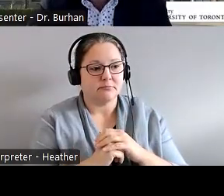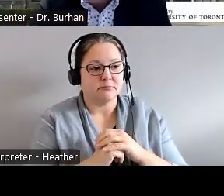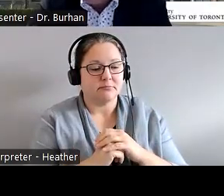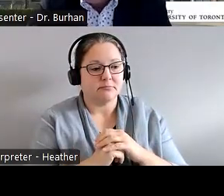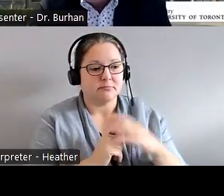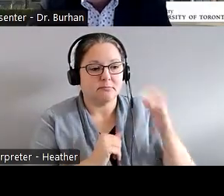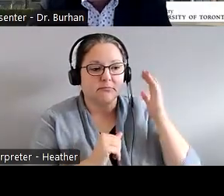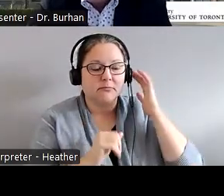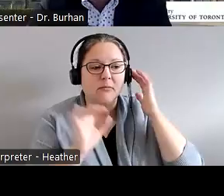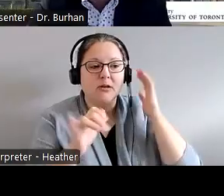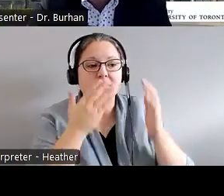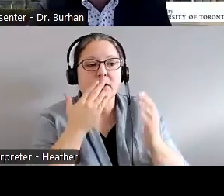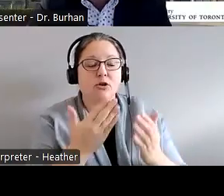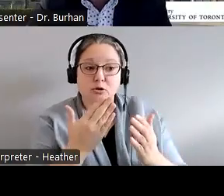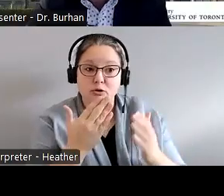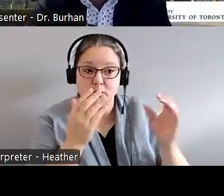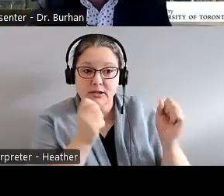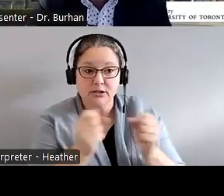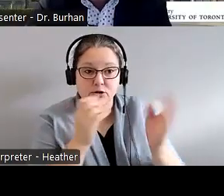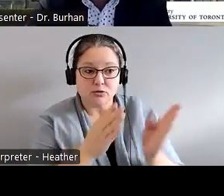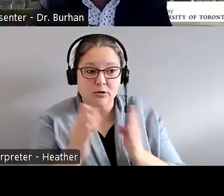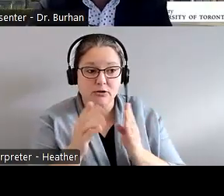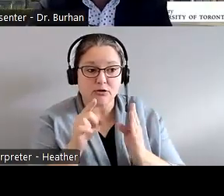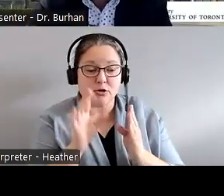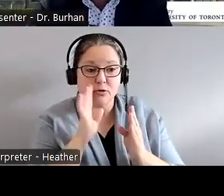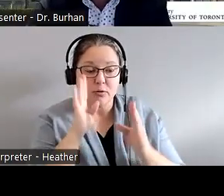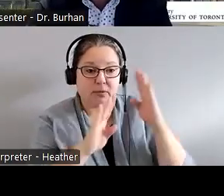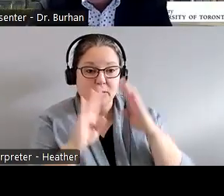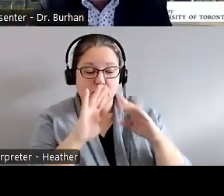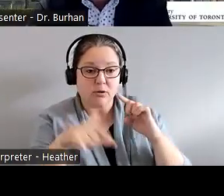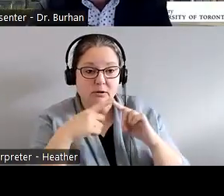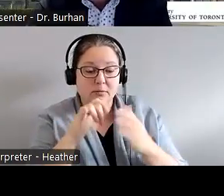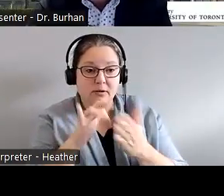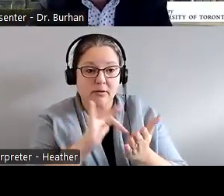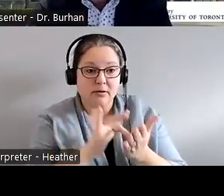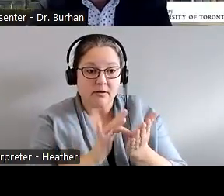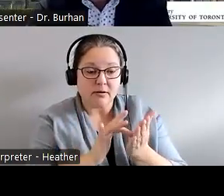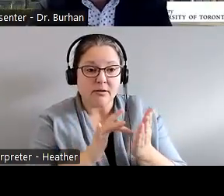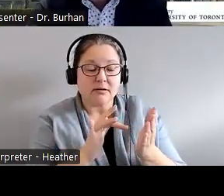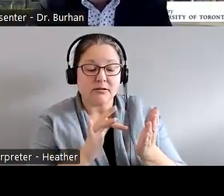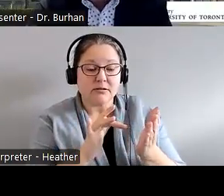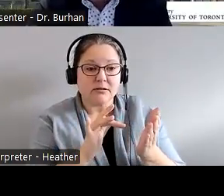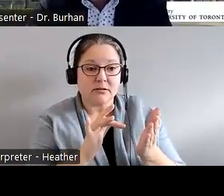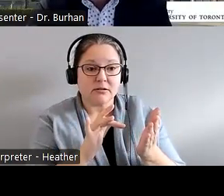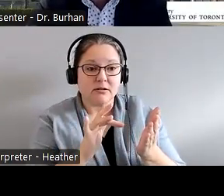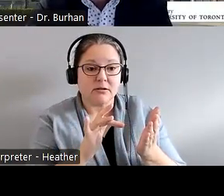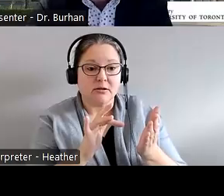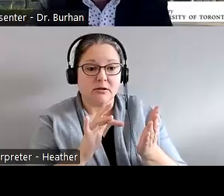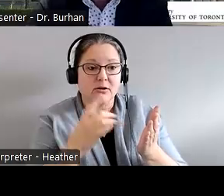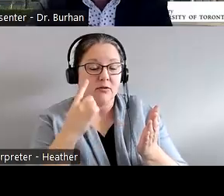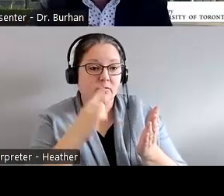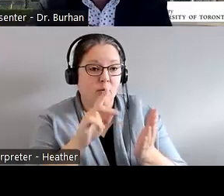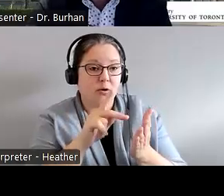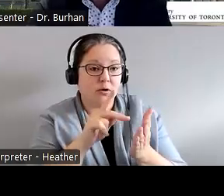good strategy, or do we have to worry about the effect of antidepressants on fall? So in